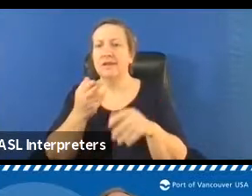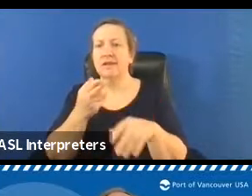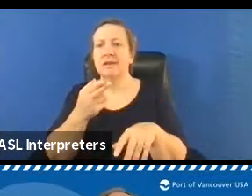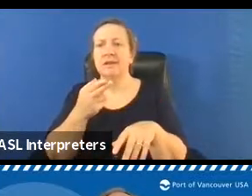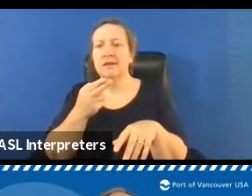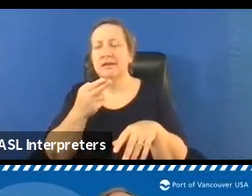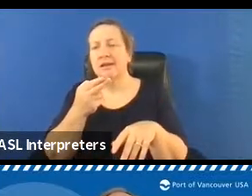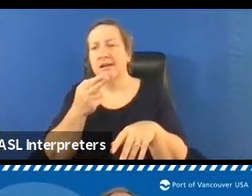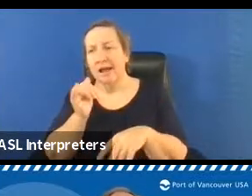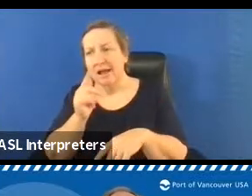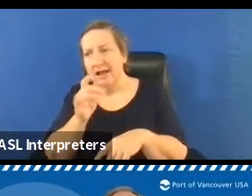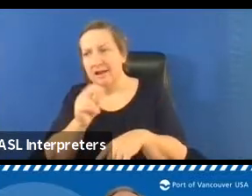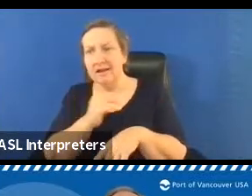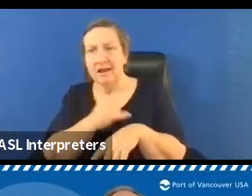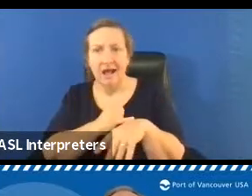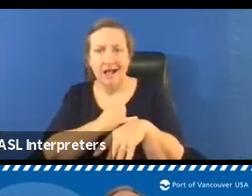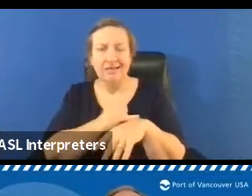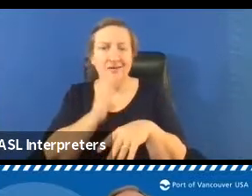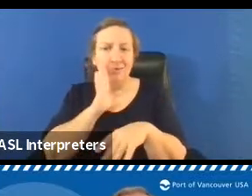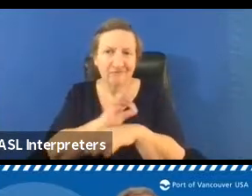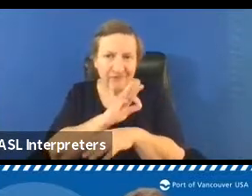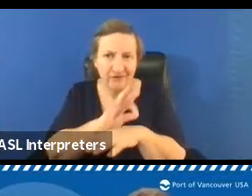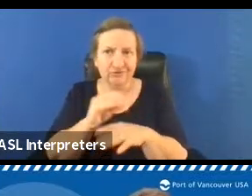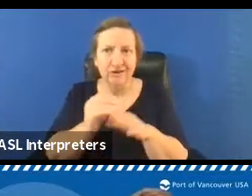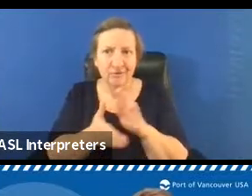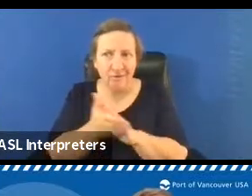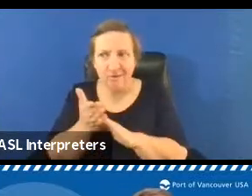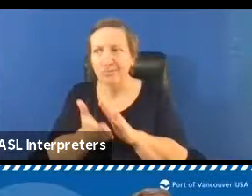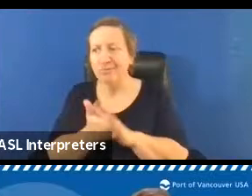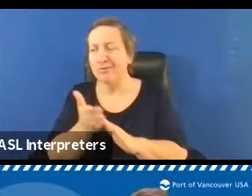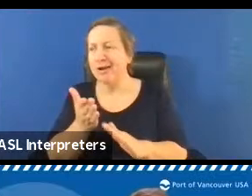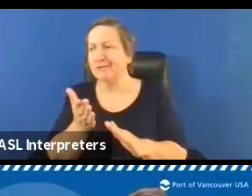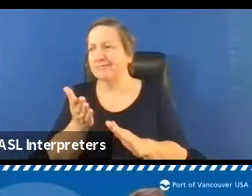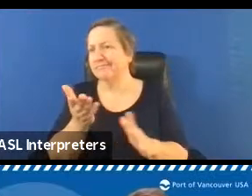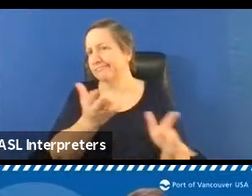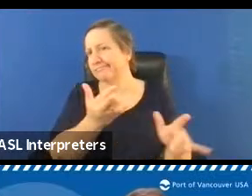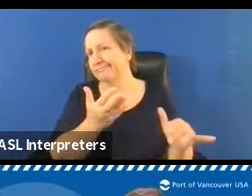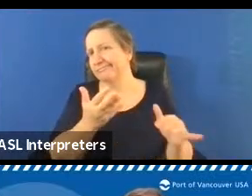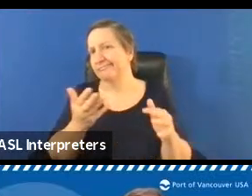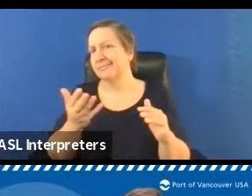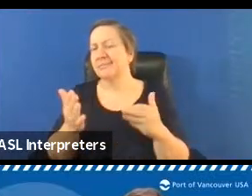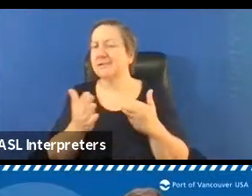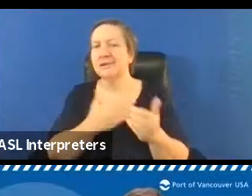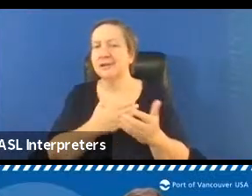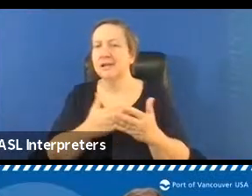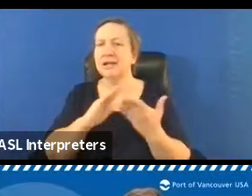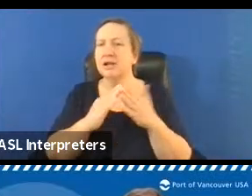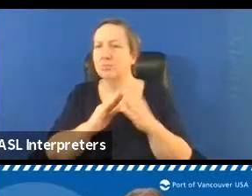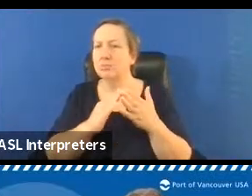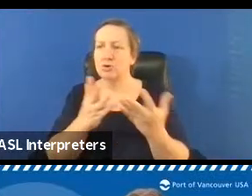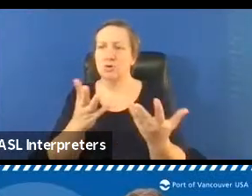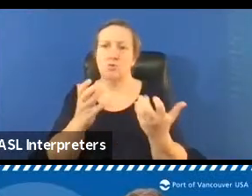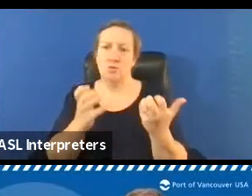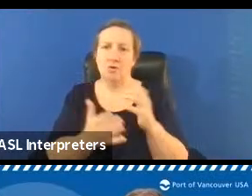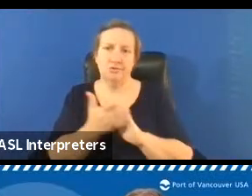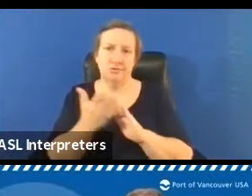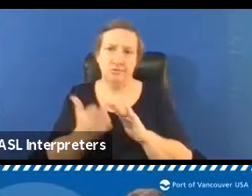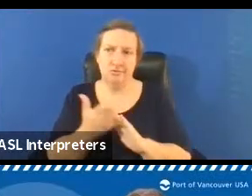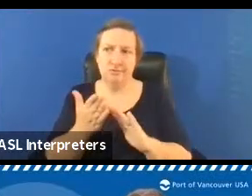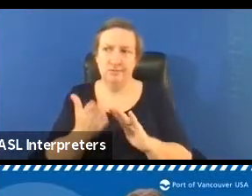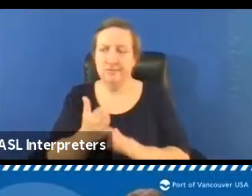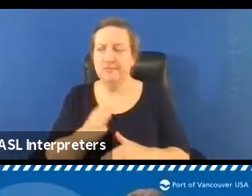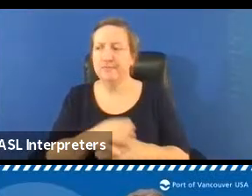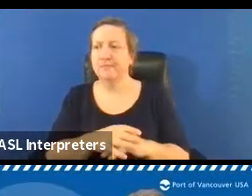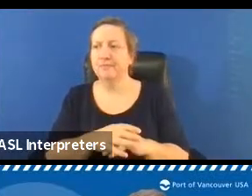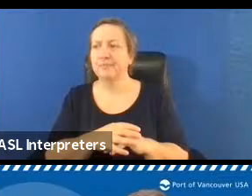Island function and operate how the community sees it operating.